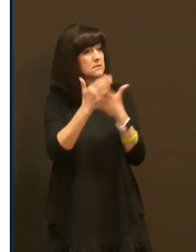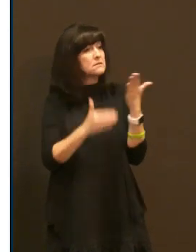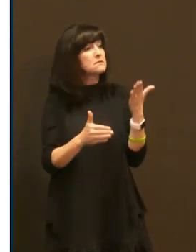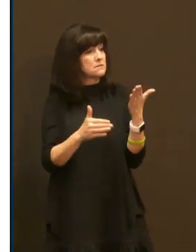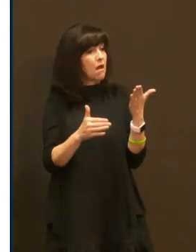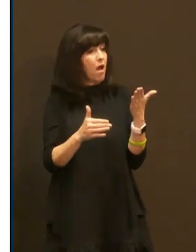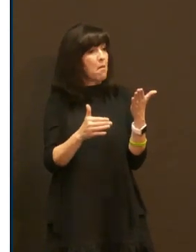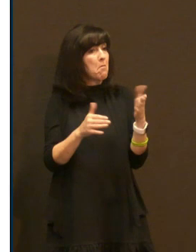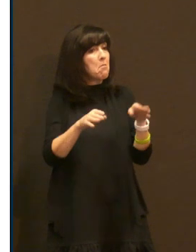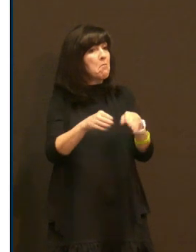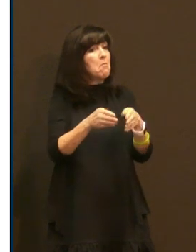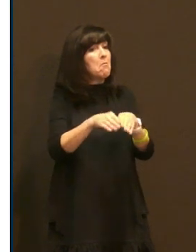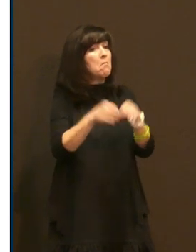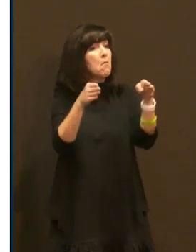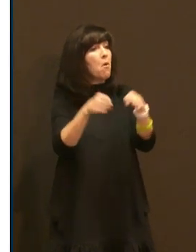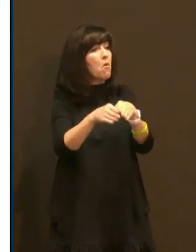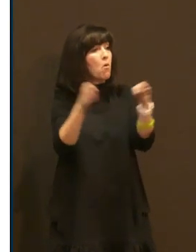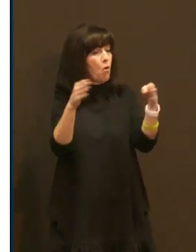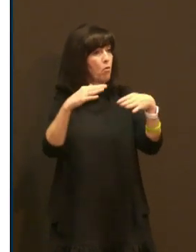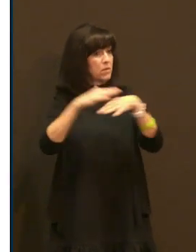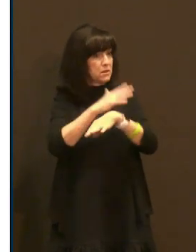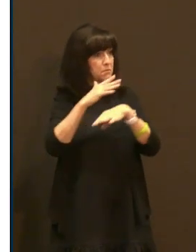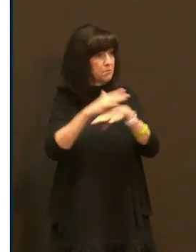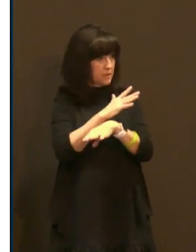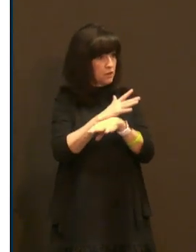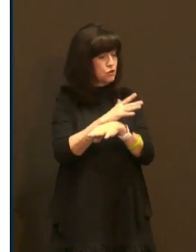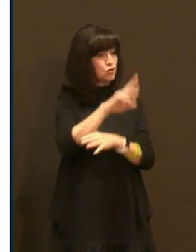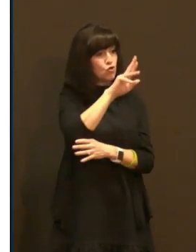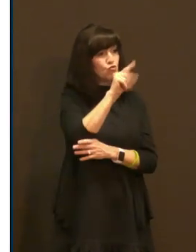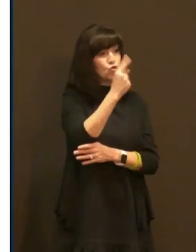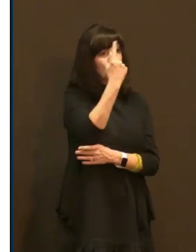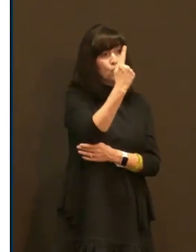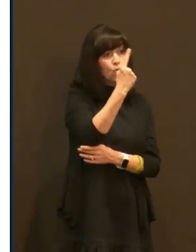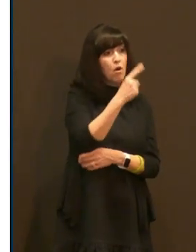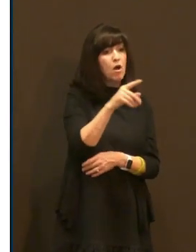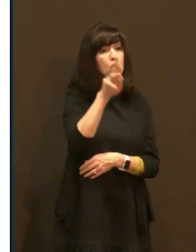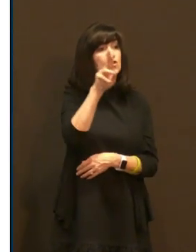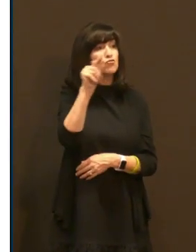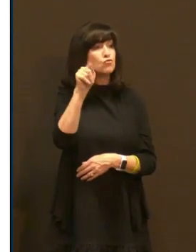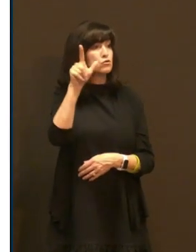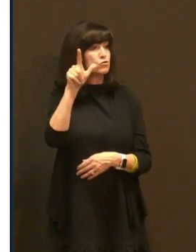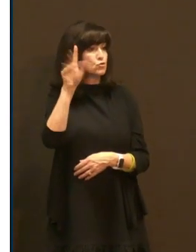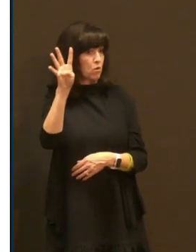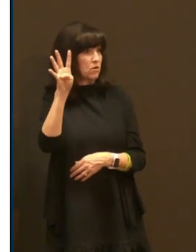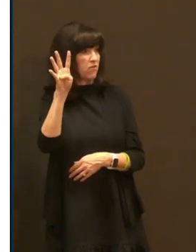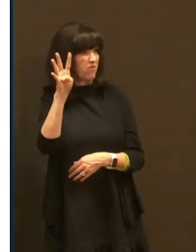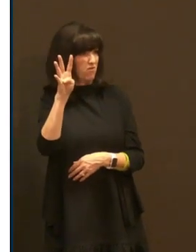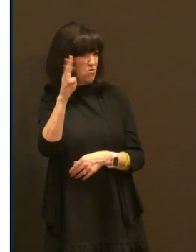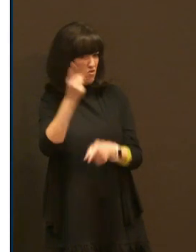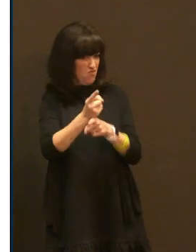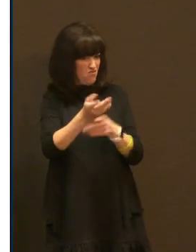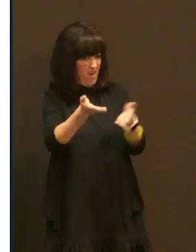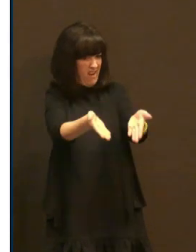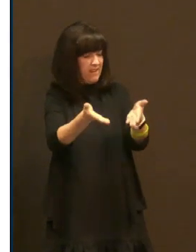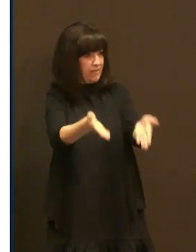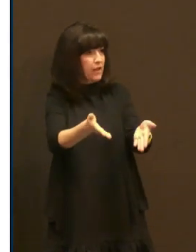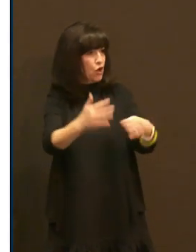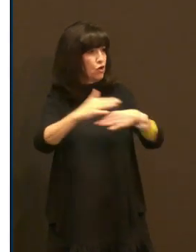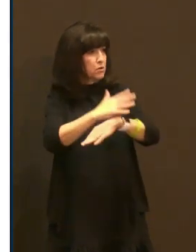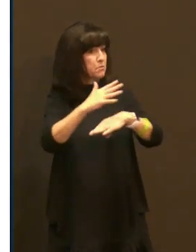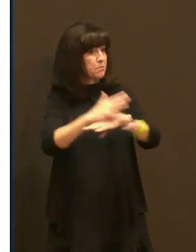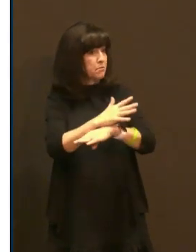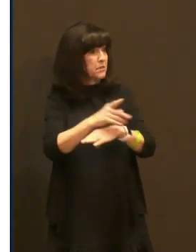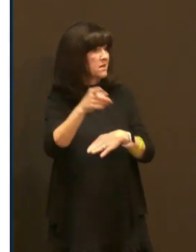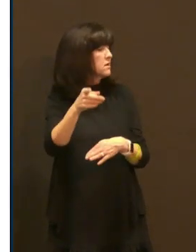traffic counts on Route 1 and 24, right kind of in the heart of the beach area, was down by like 40%.